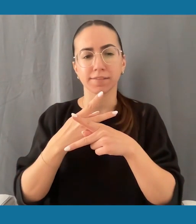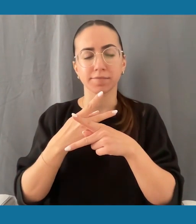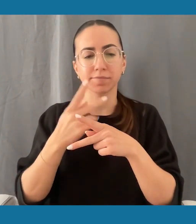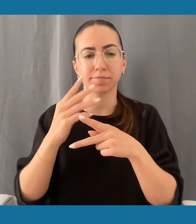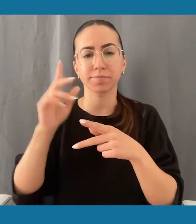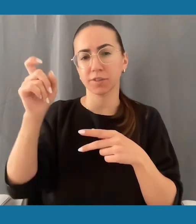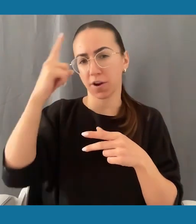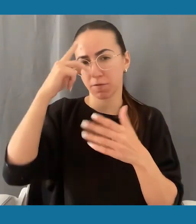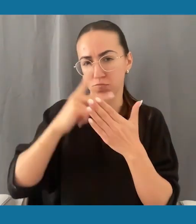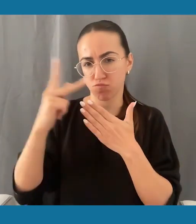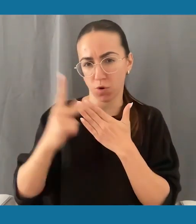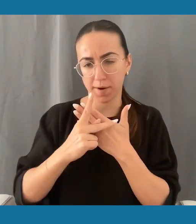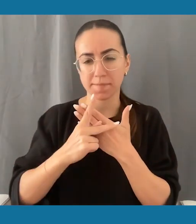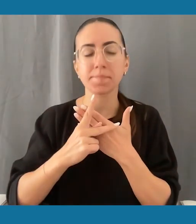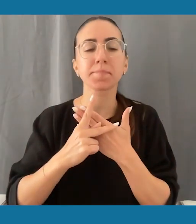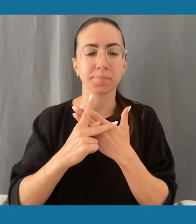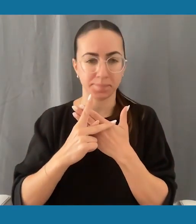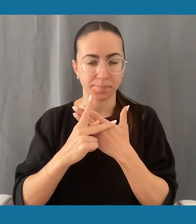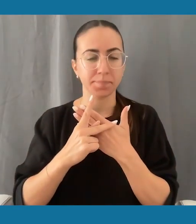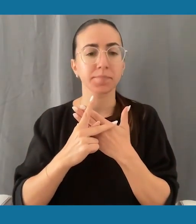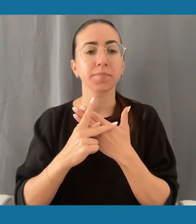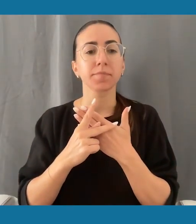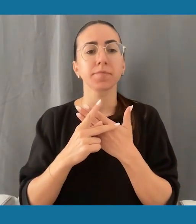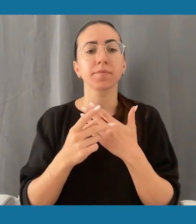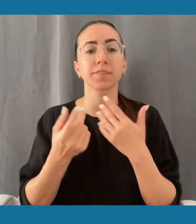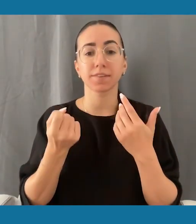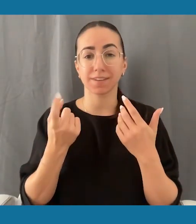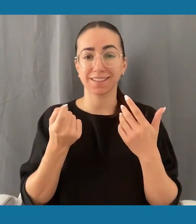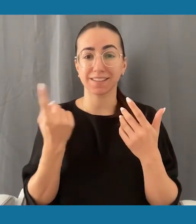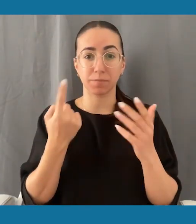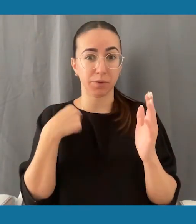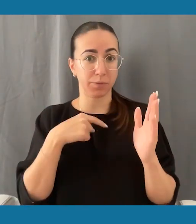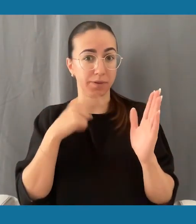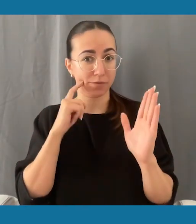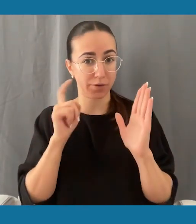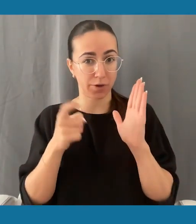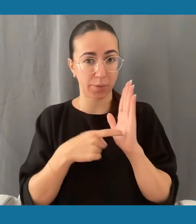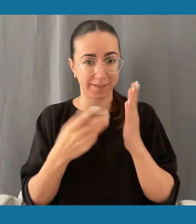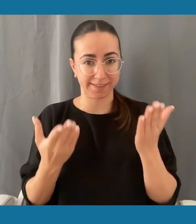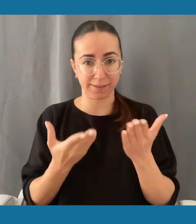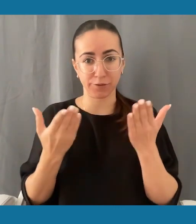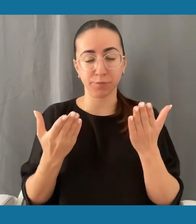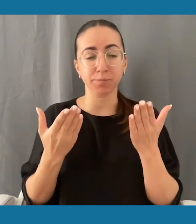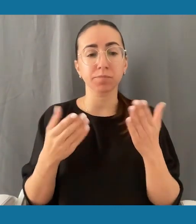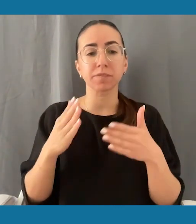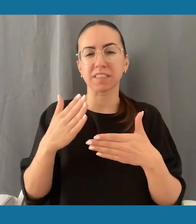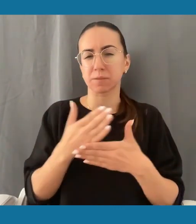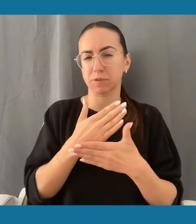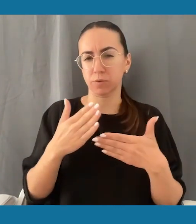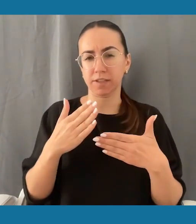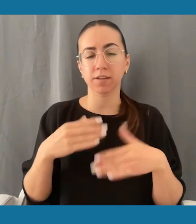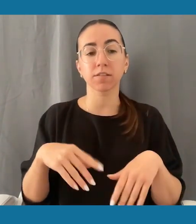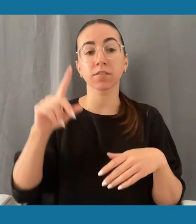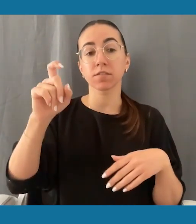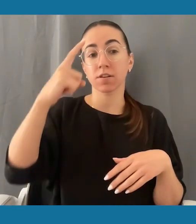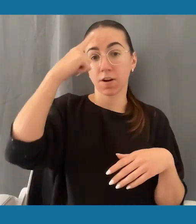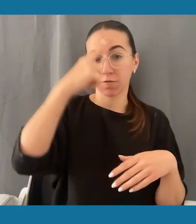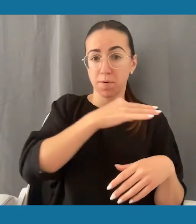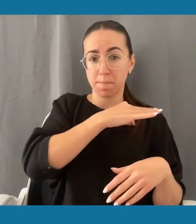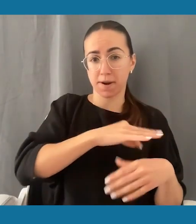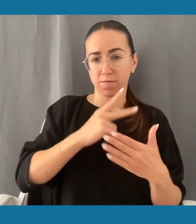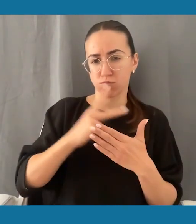benefit programs. And the distinction that we make here is between government